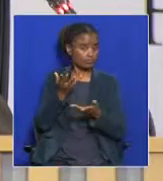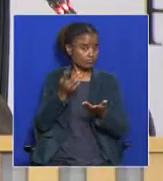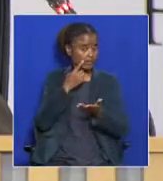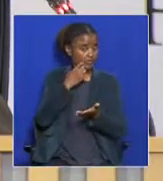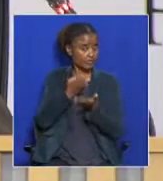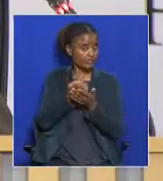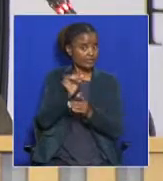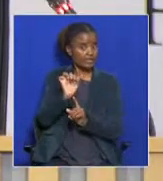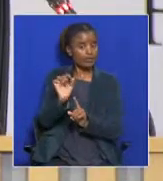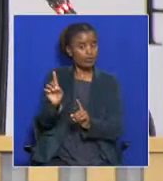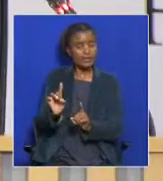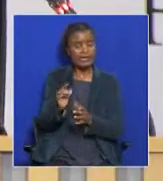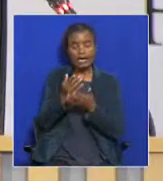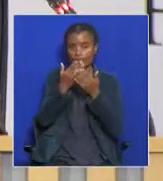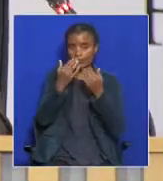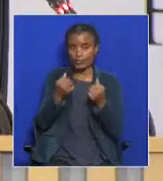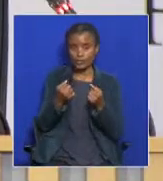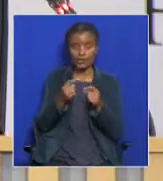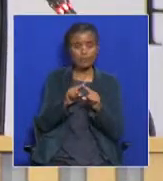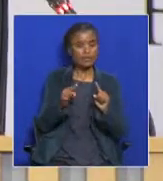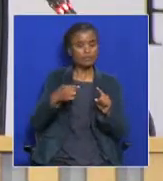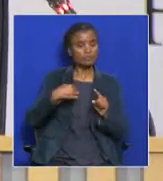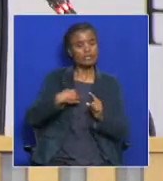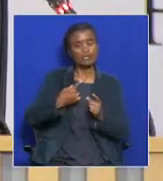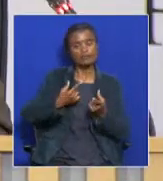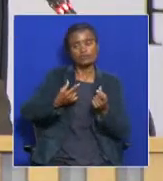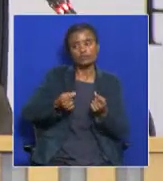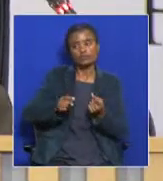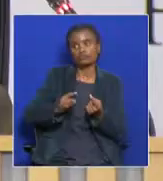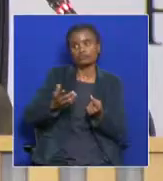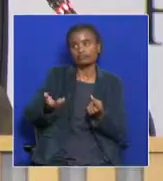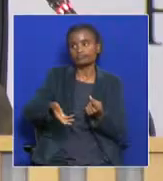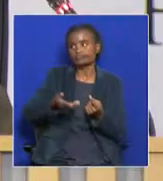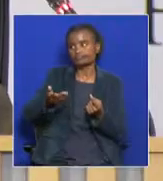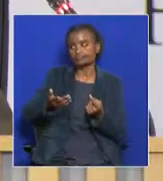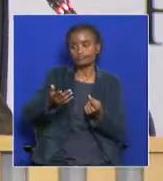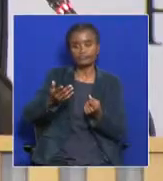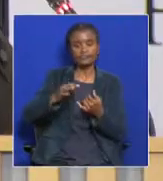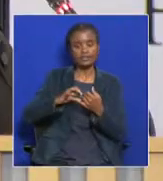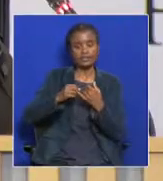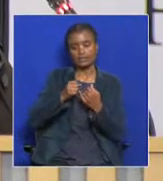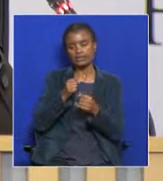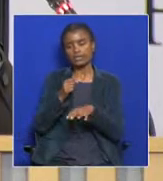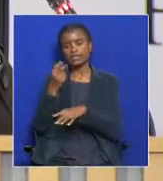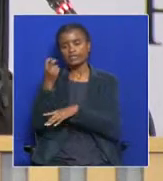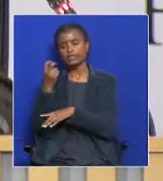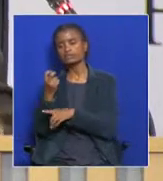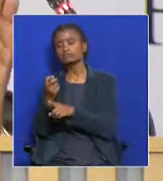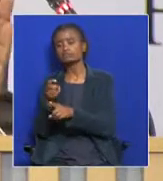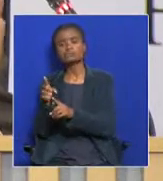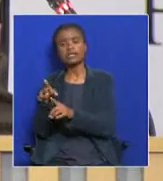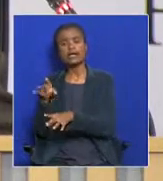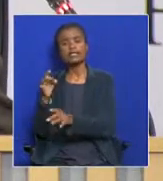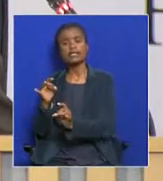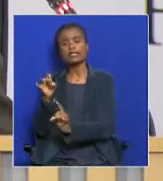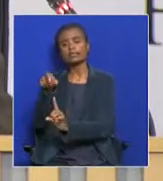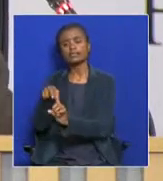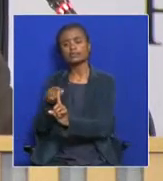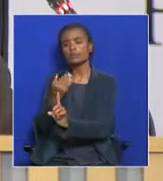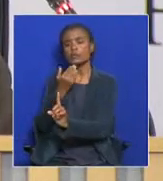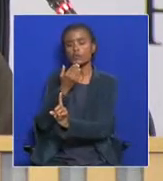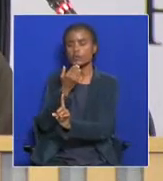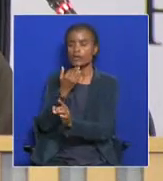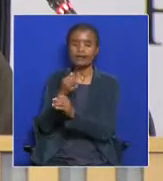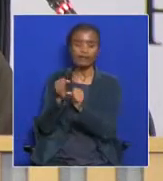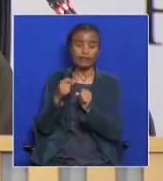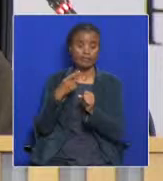pursue this avenue of finding out exactly who the analyst is. He may have had that in the back of his mind. I'm not sure why, but that